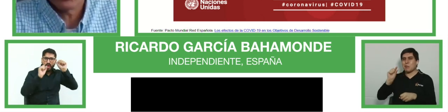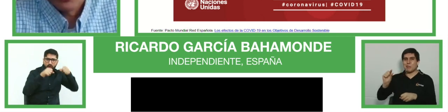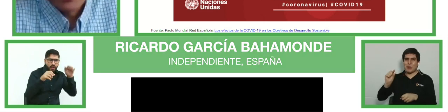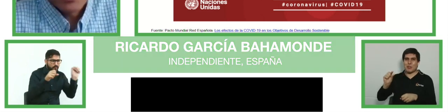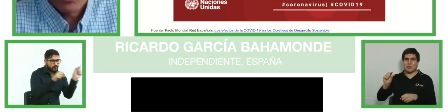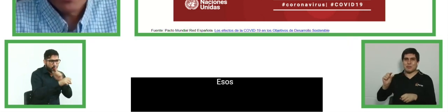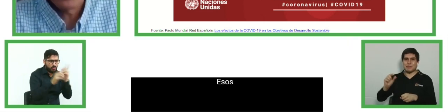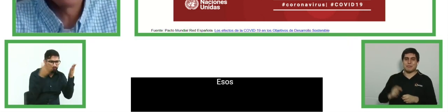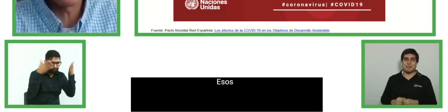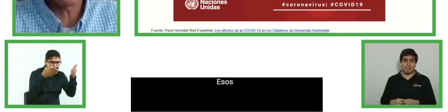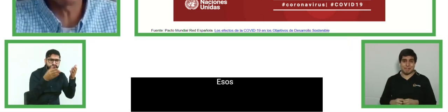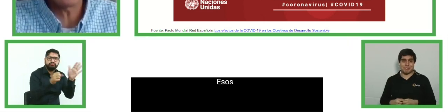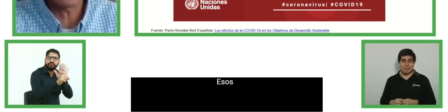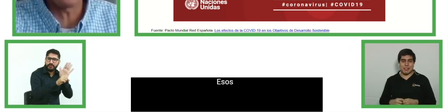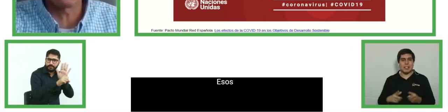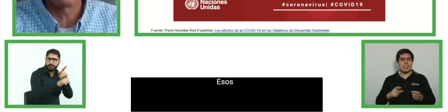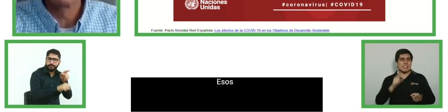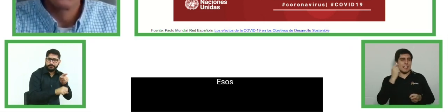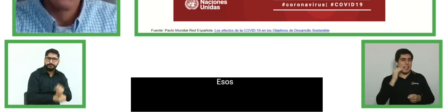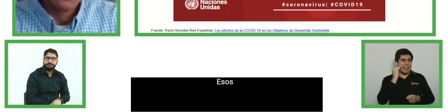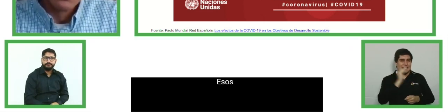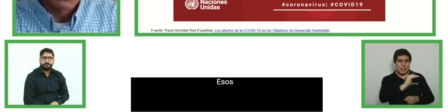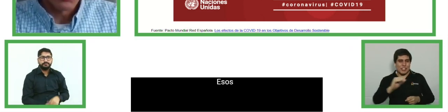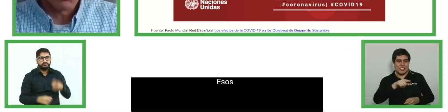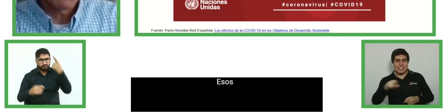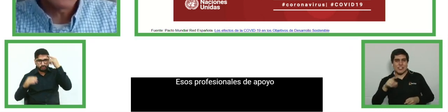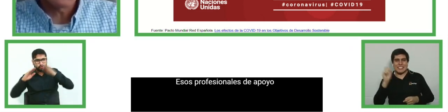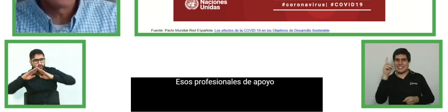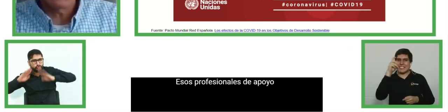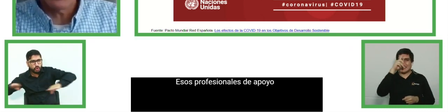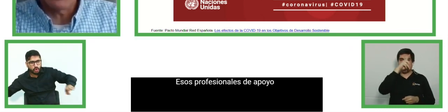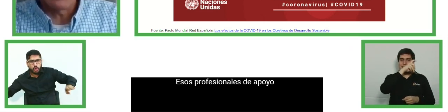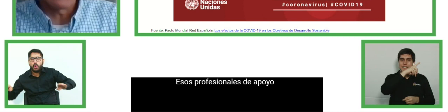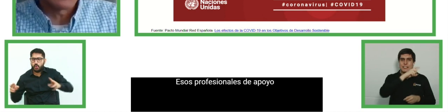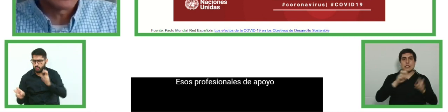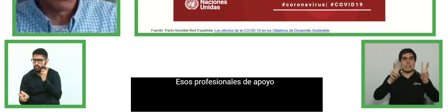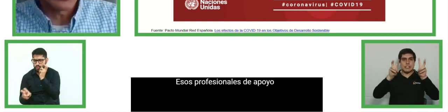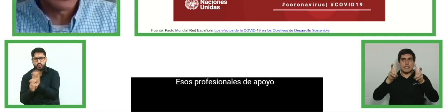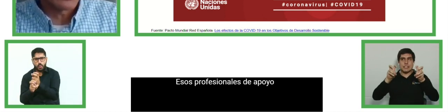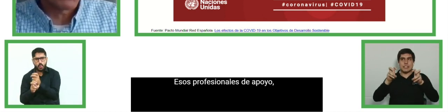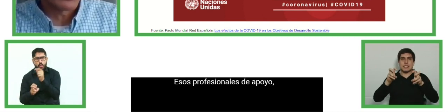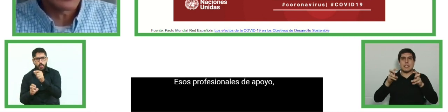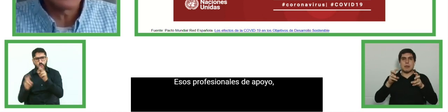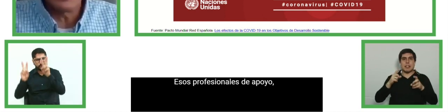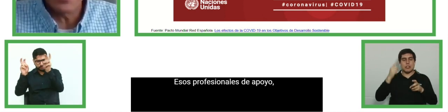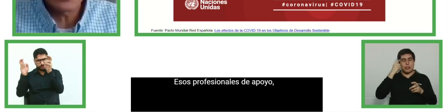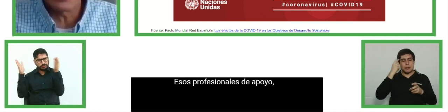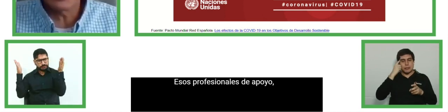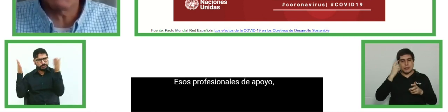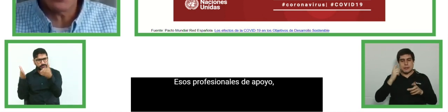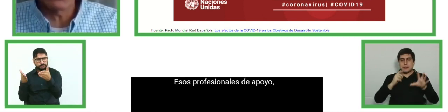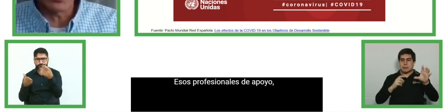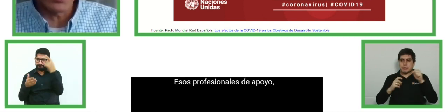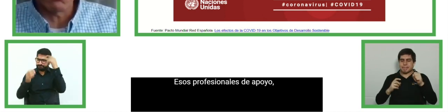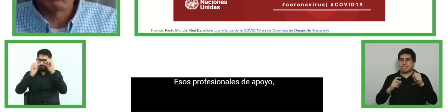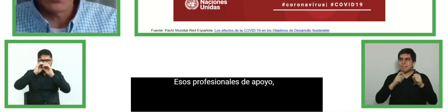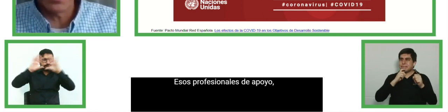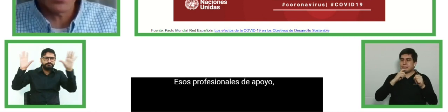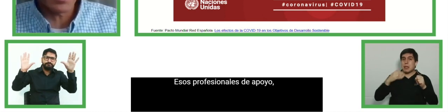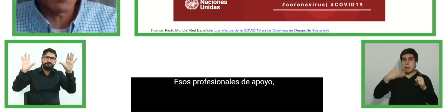this is very complicated. Then, of course, this has to be taken into account and to continue working. Next,